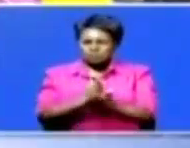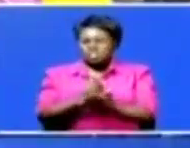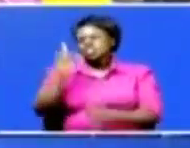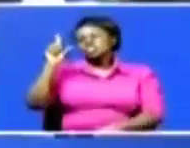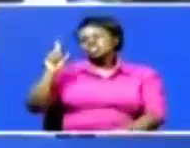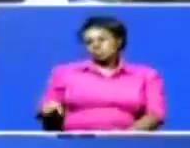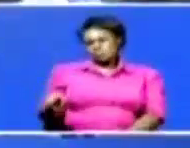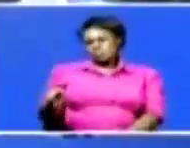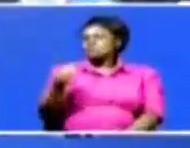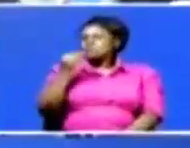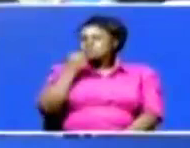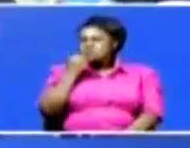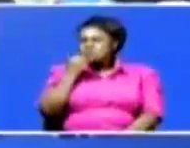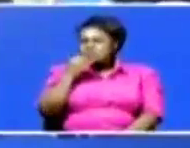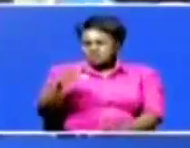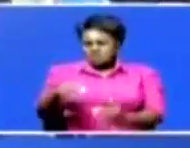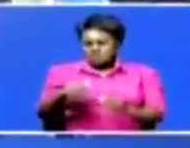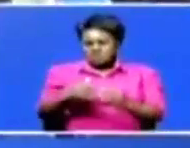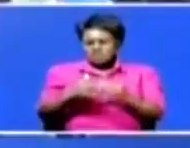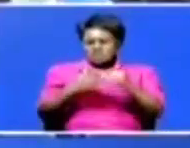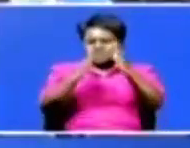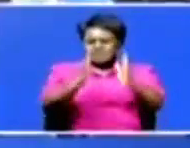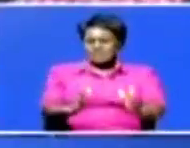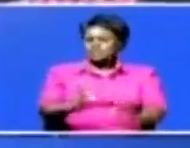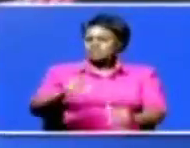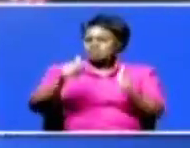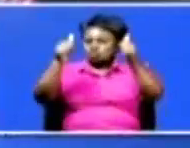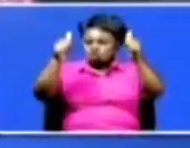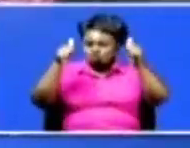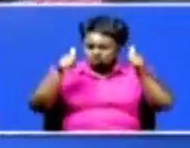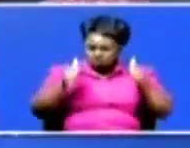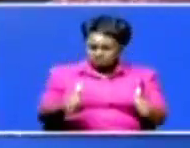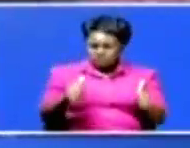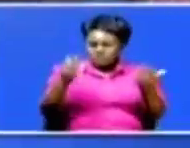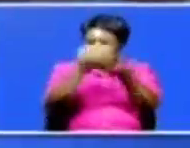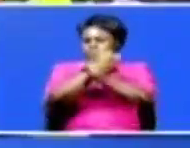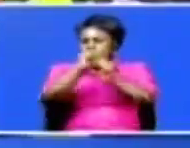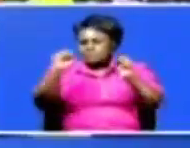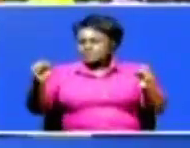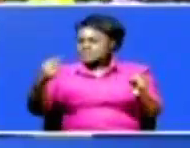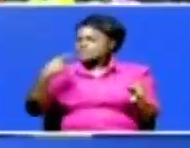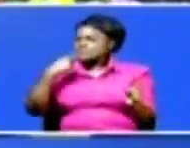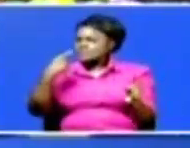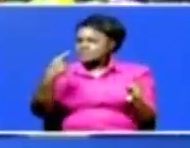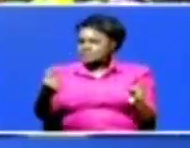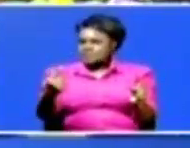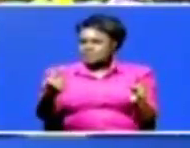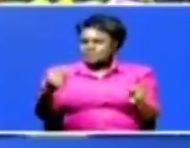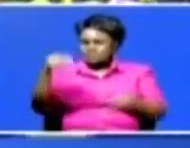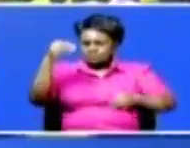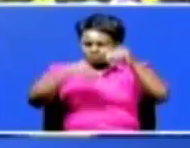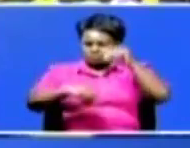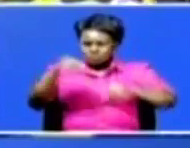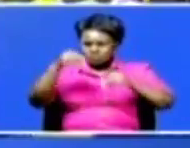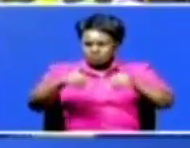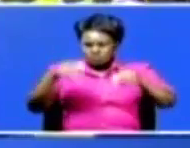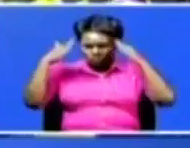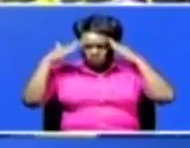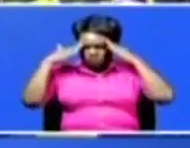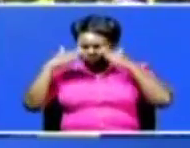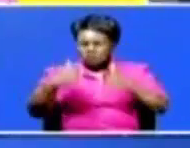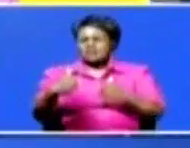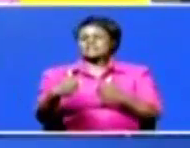ya nafuu. Elected leaders were put on notice with the president saying the electorate is